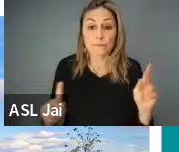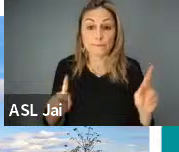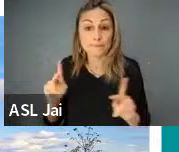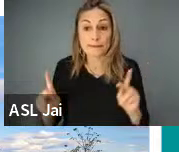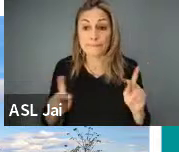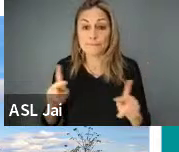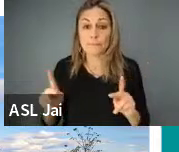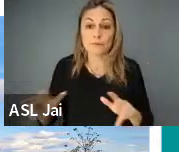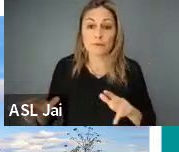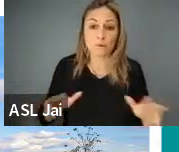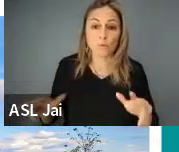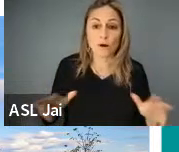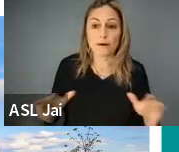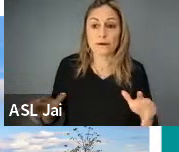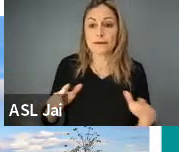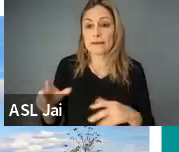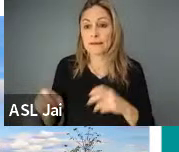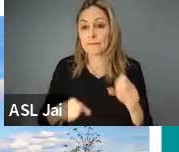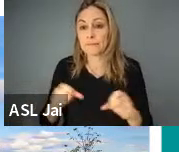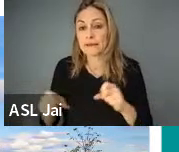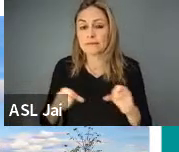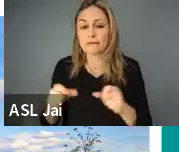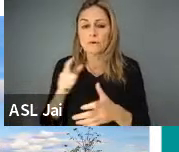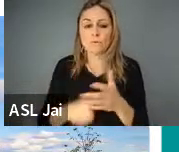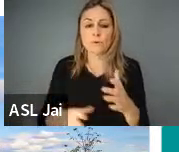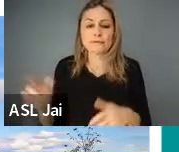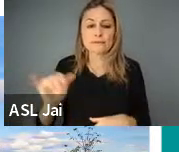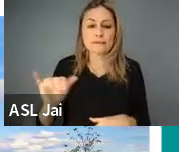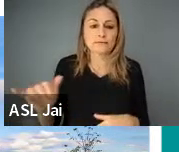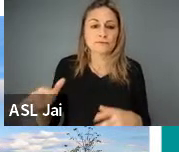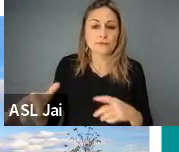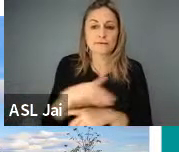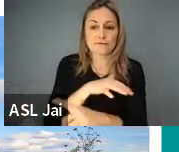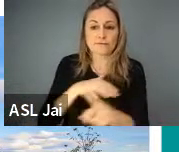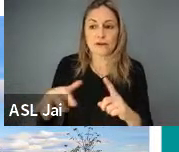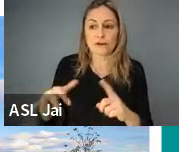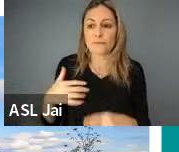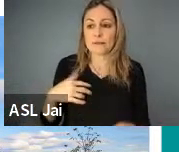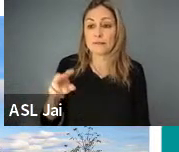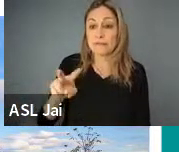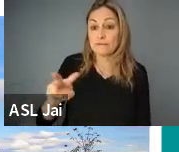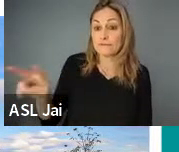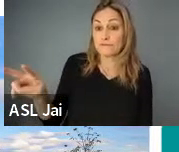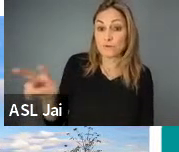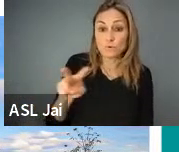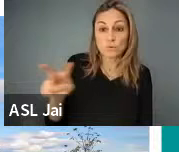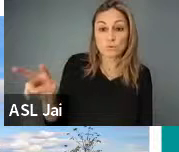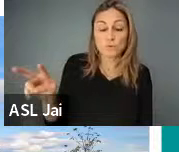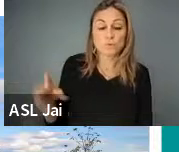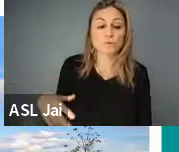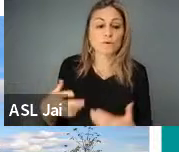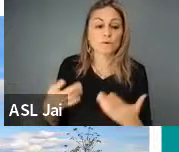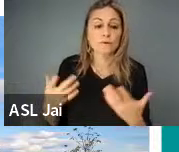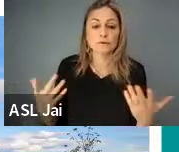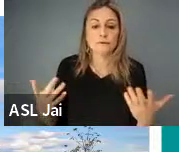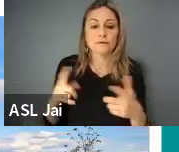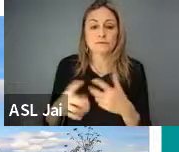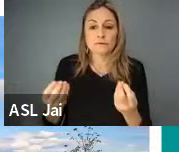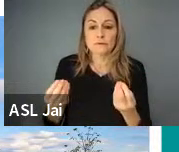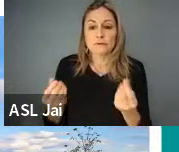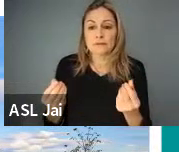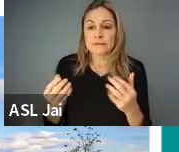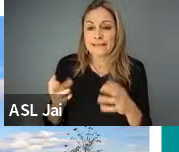and bicyclists? What is it like for the environment, for the view, for land use and